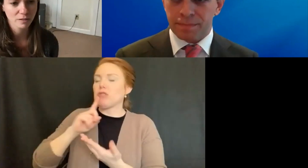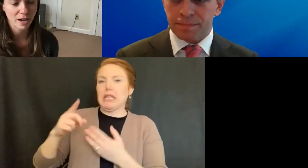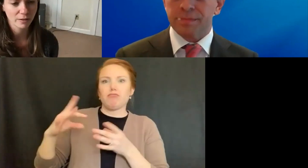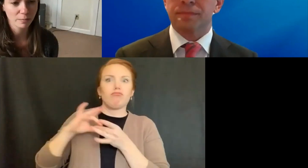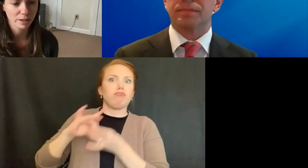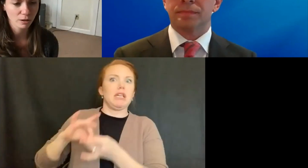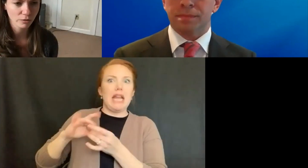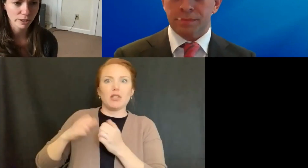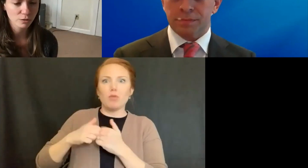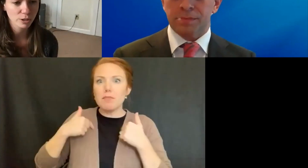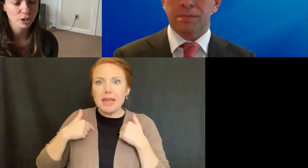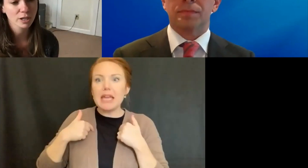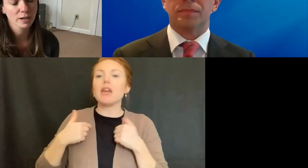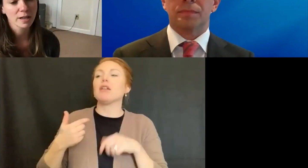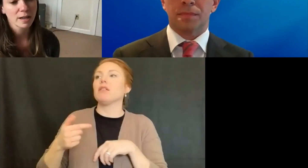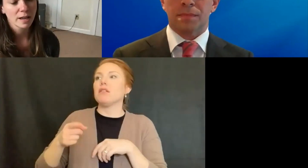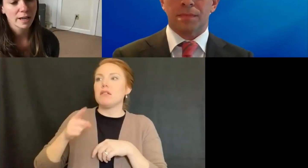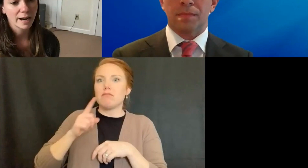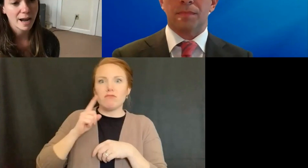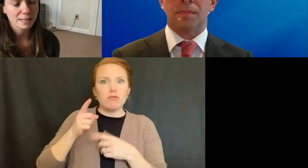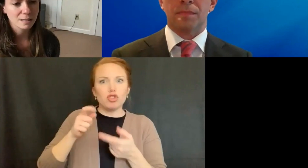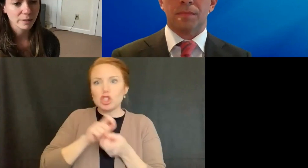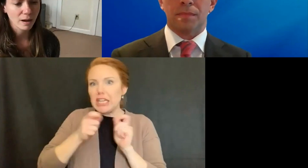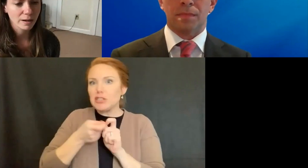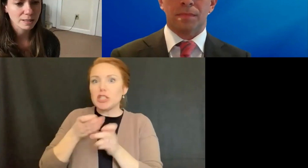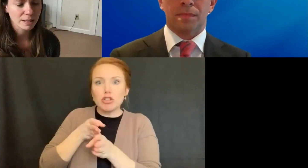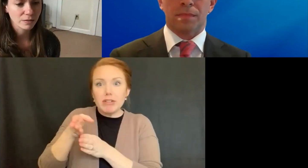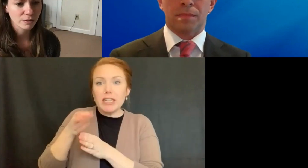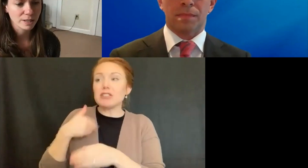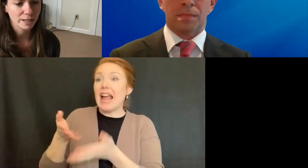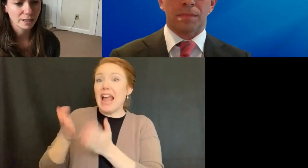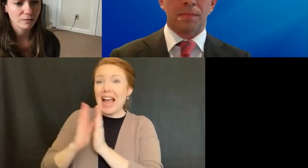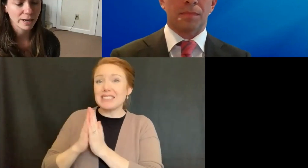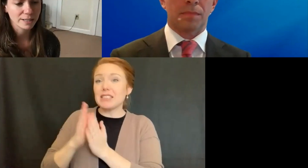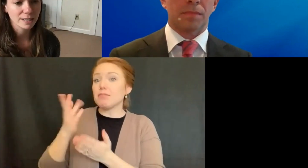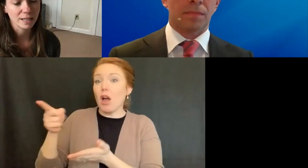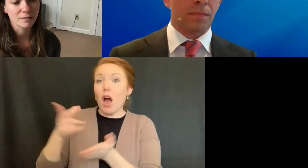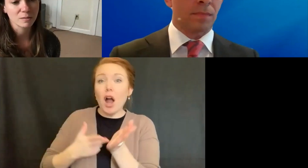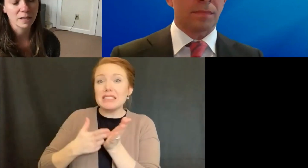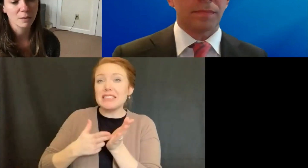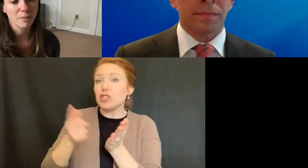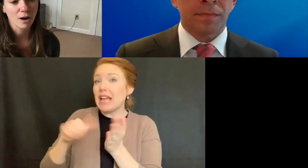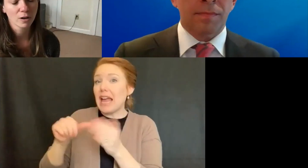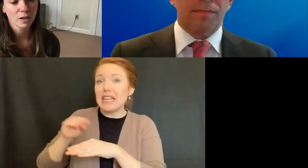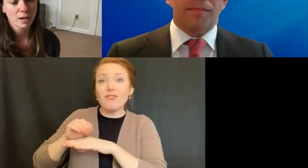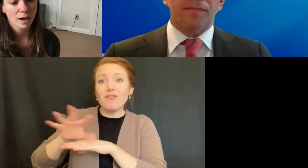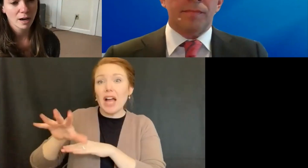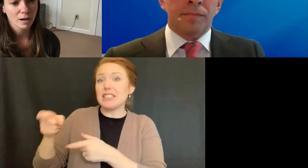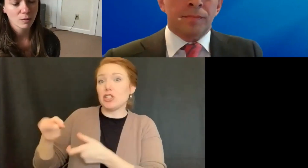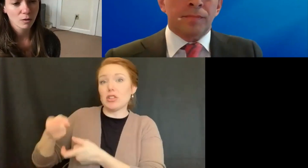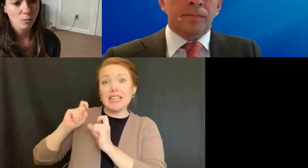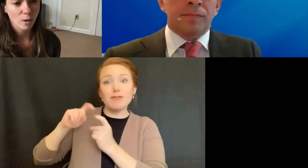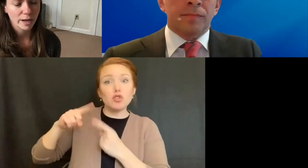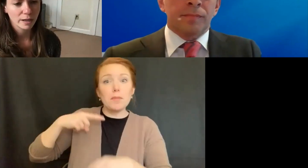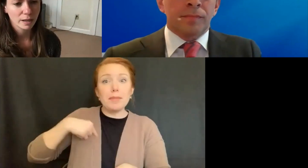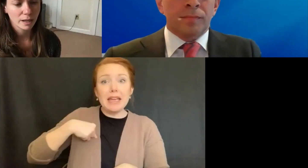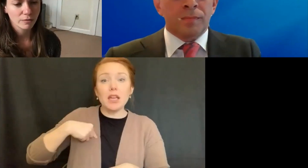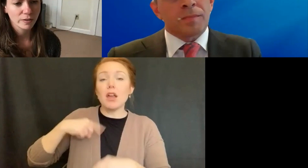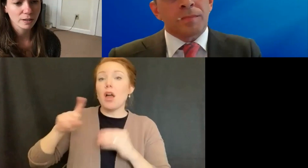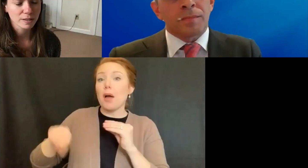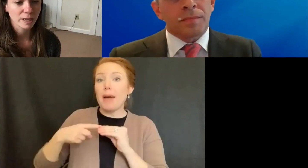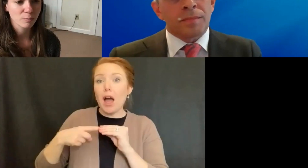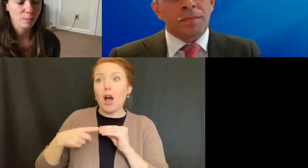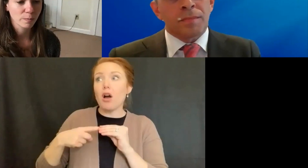in terms of having been a career switcher. And I asked him, like, honestly, if there's any advice he could give to me about when